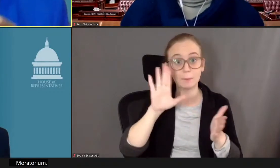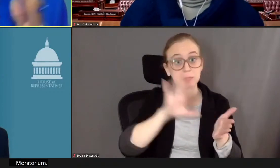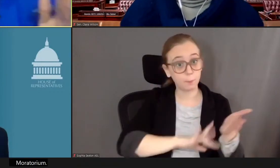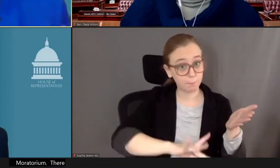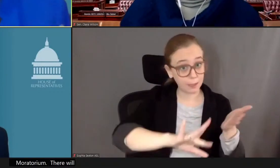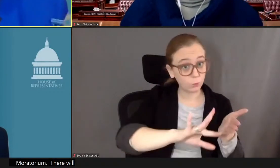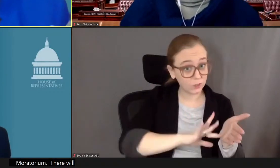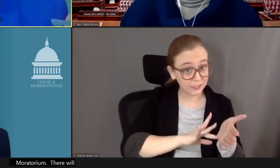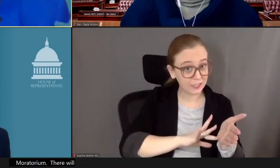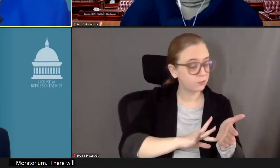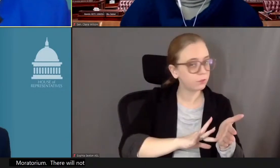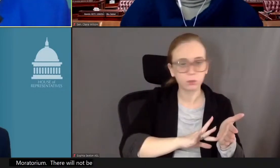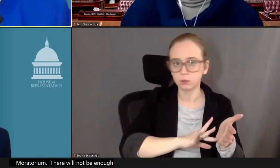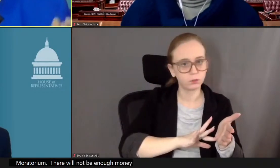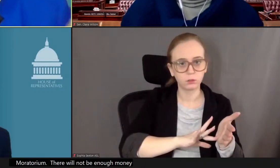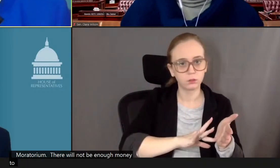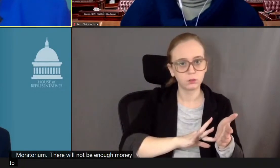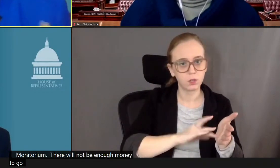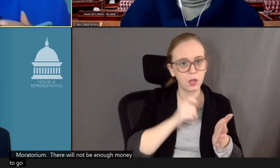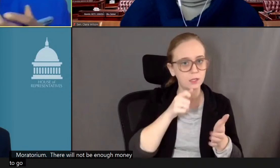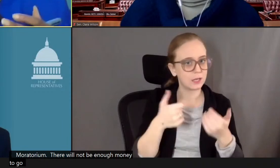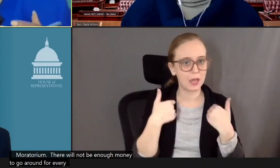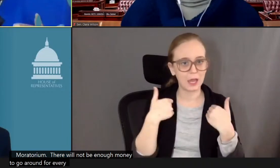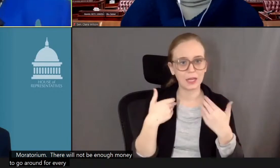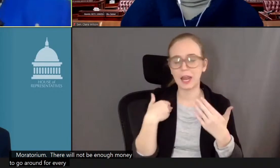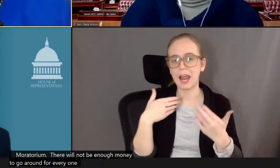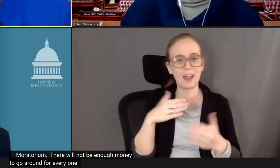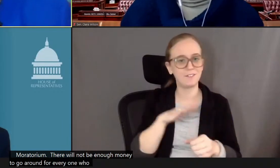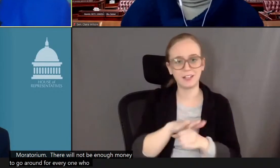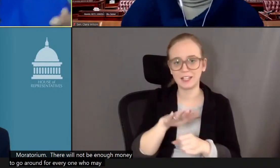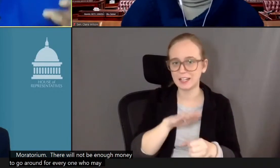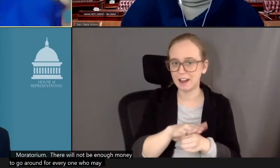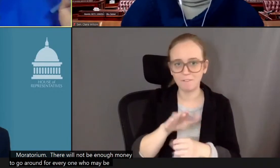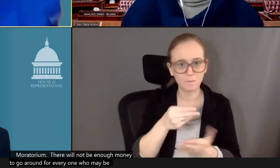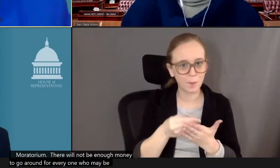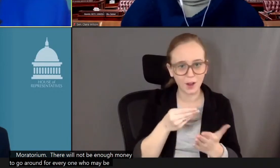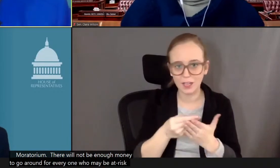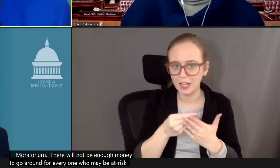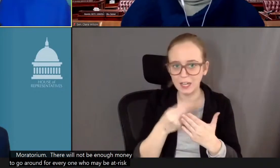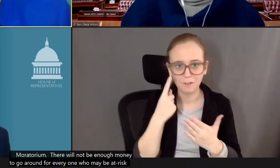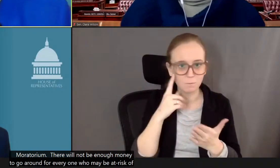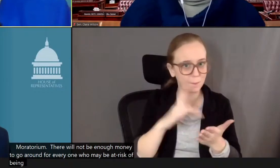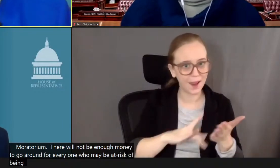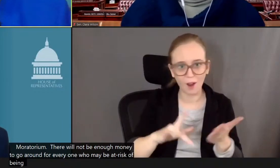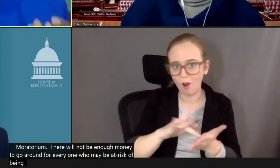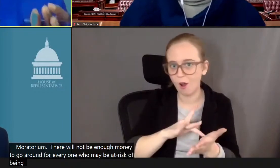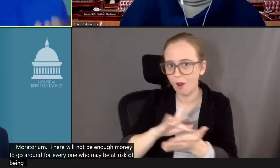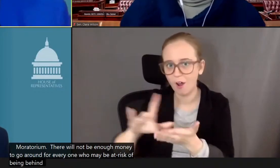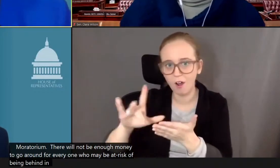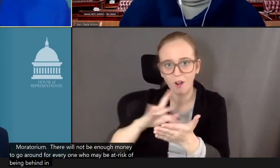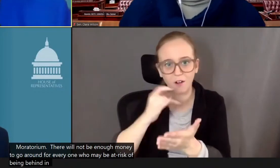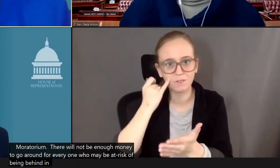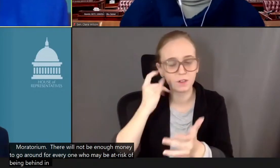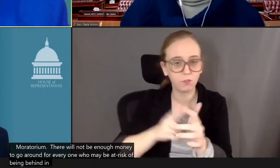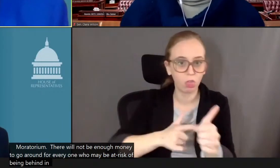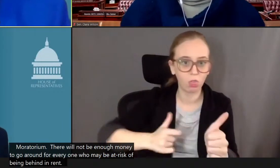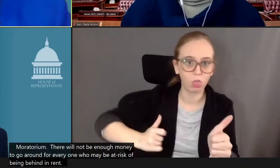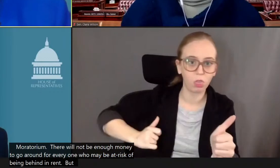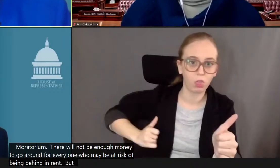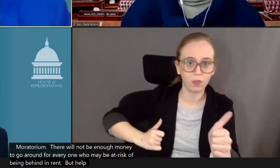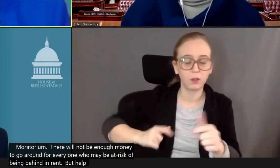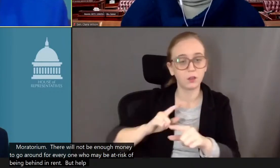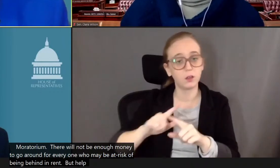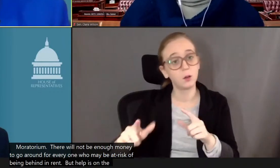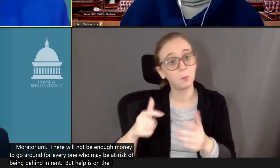go around for everyone who may be at risk of being behind in their rent. But help is on the way